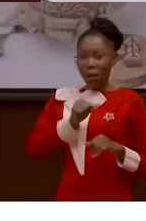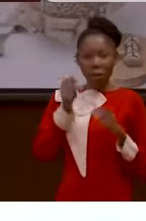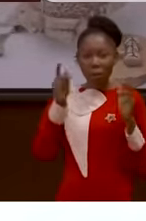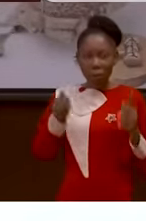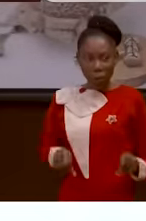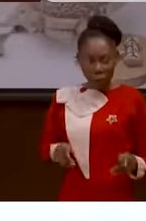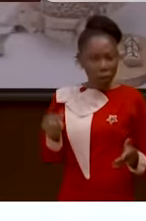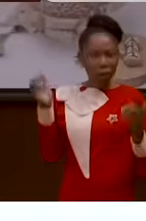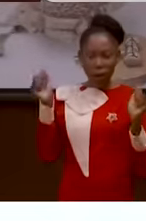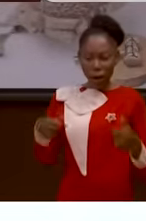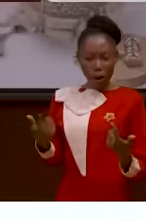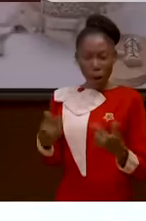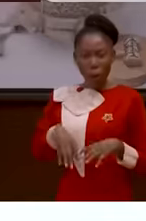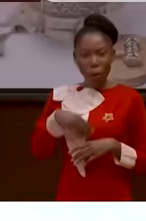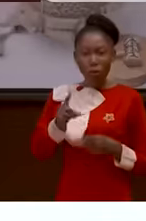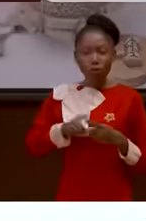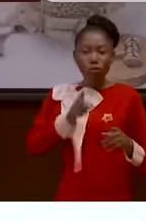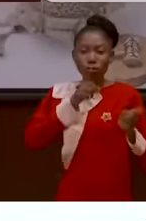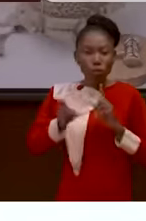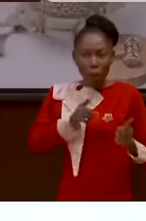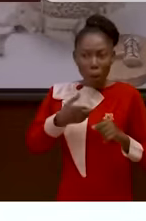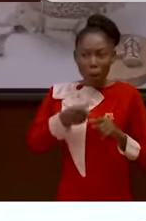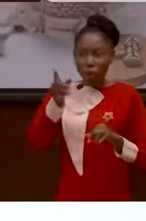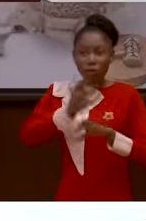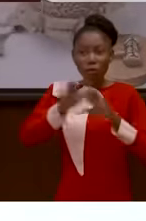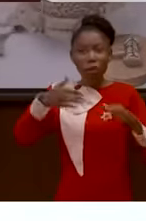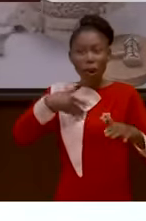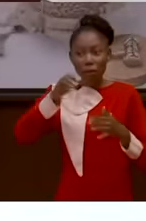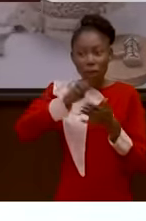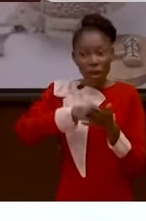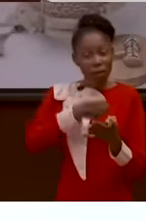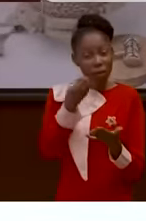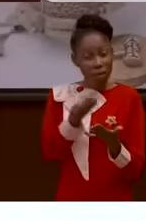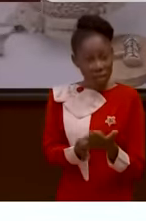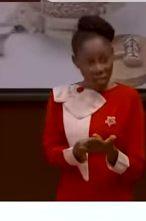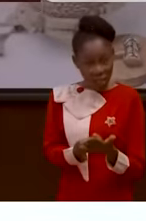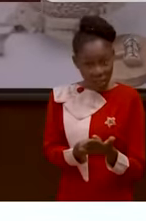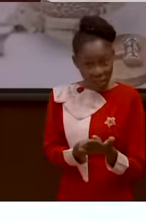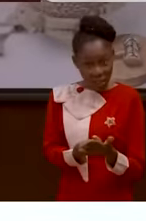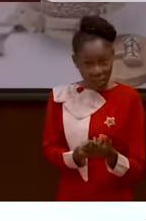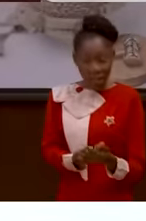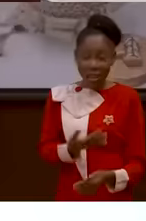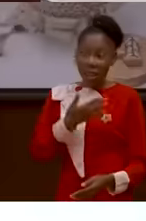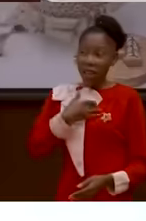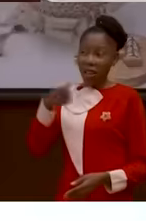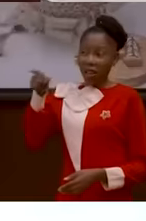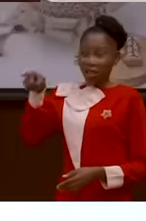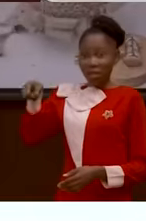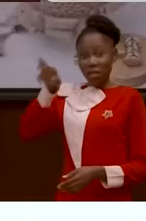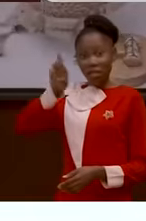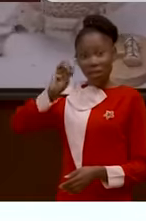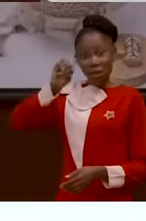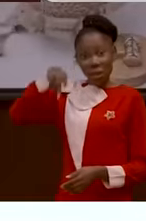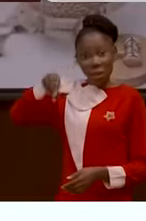out to say anything. But if you cannot back it up with evidence and he reports you, you will be the